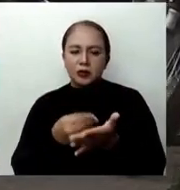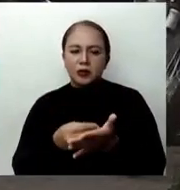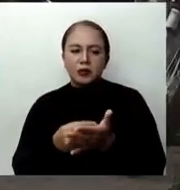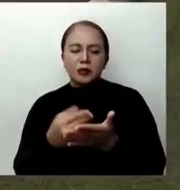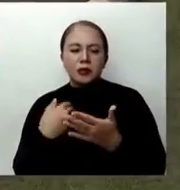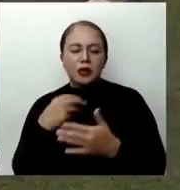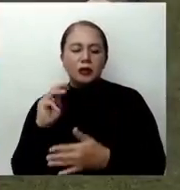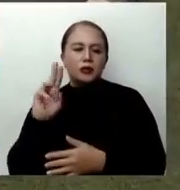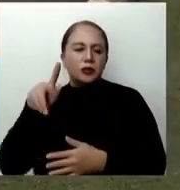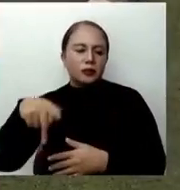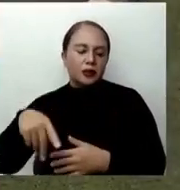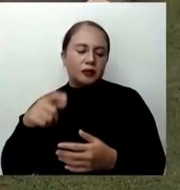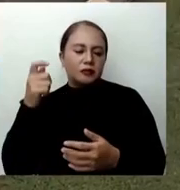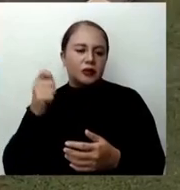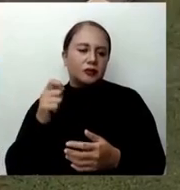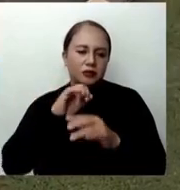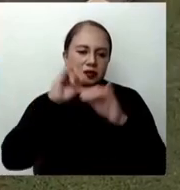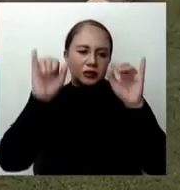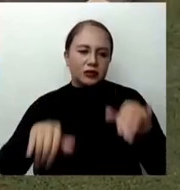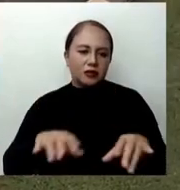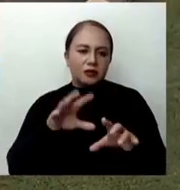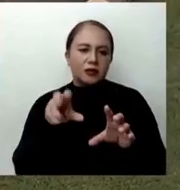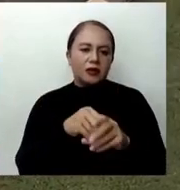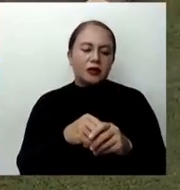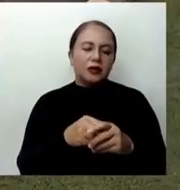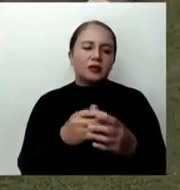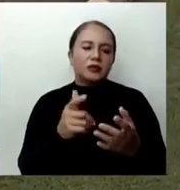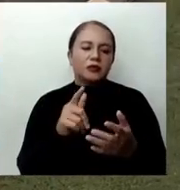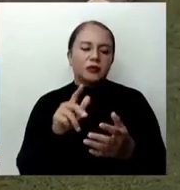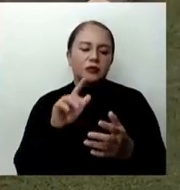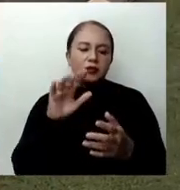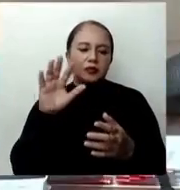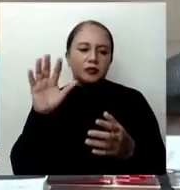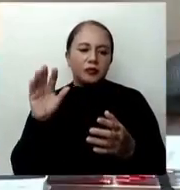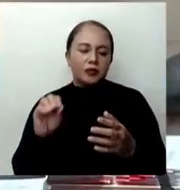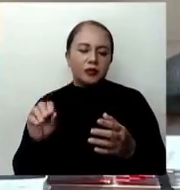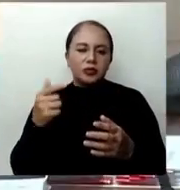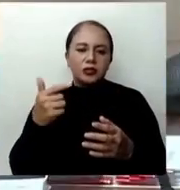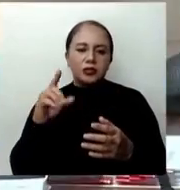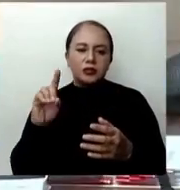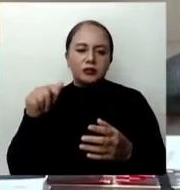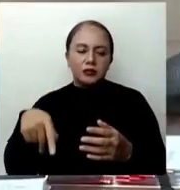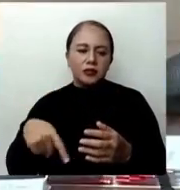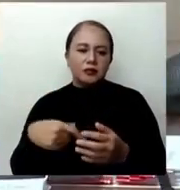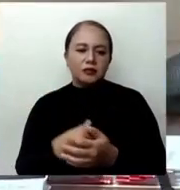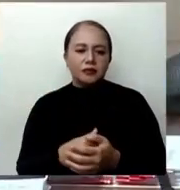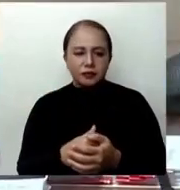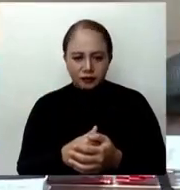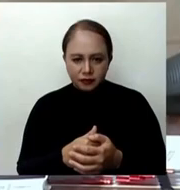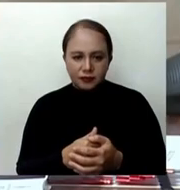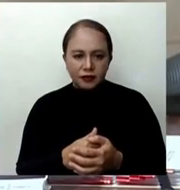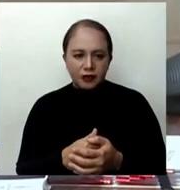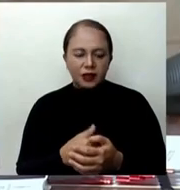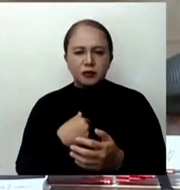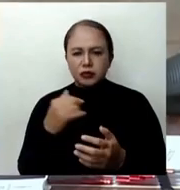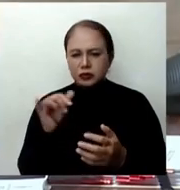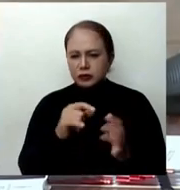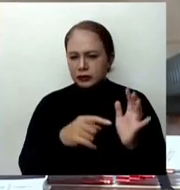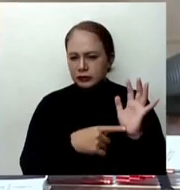pension system, which comprise 53.4% of the GDP. Di para bang pinapalabas natin dito